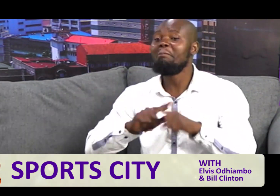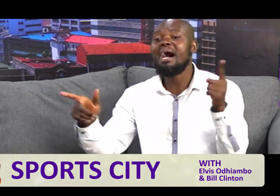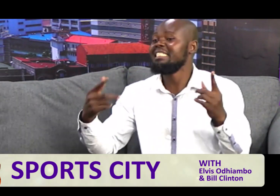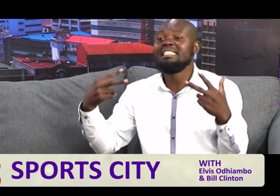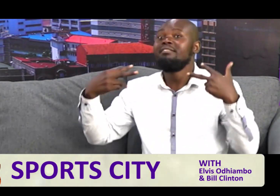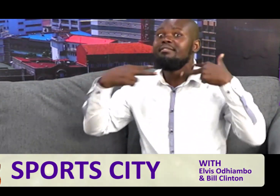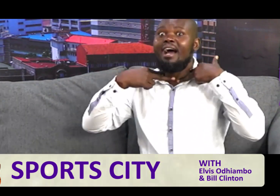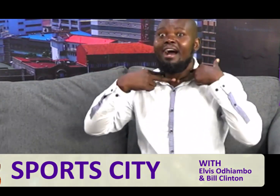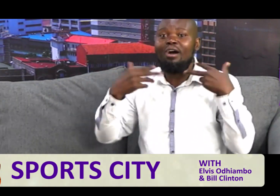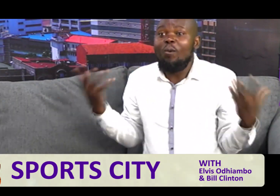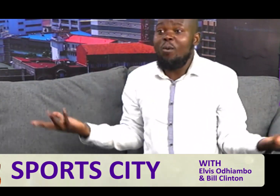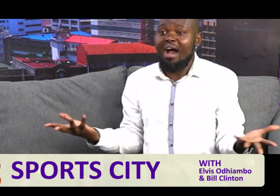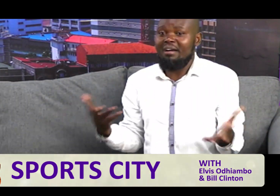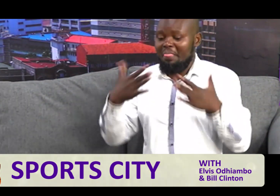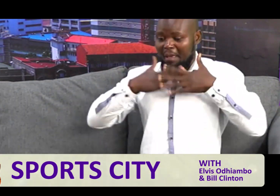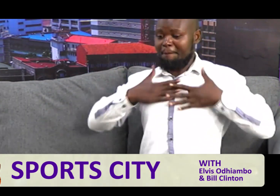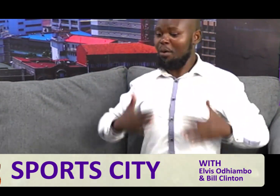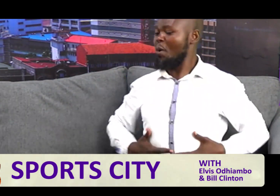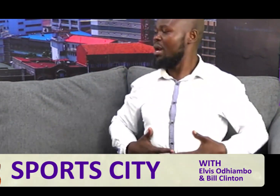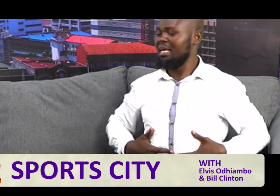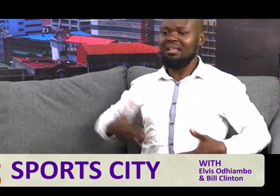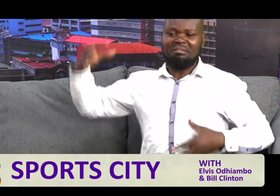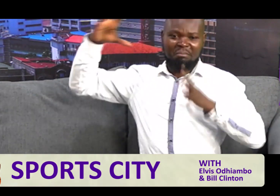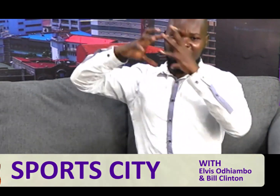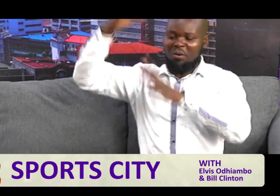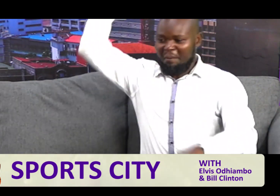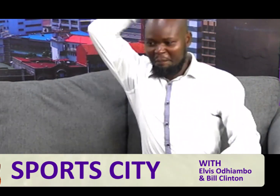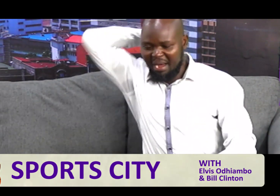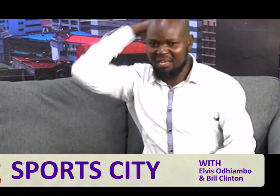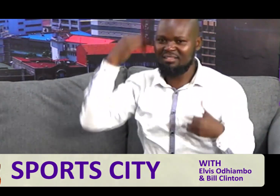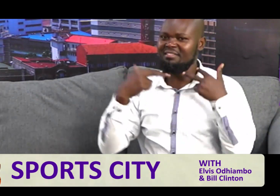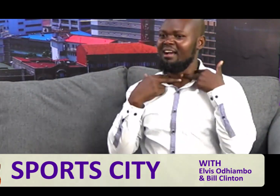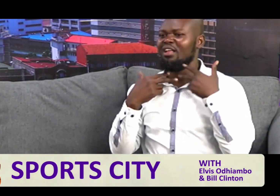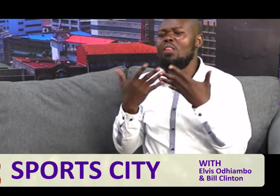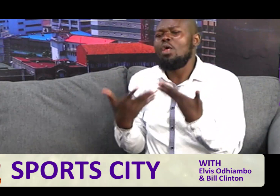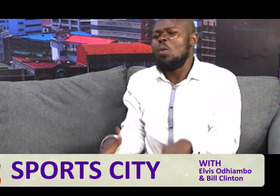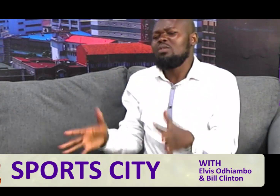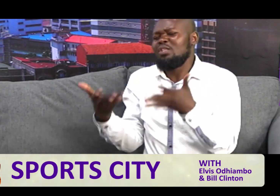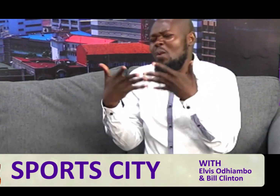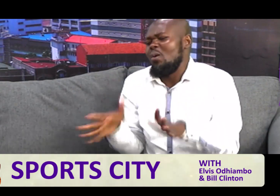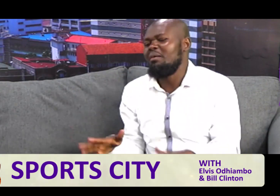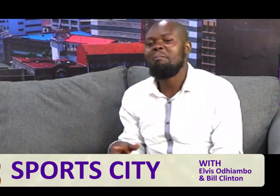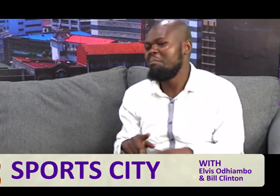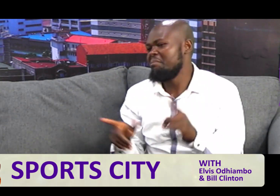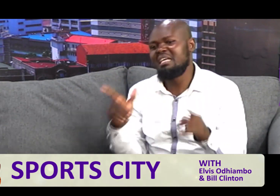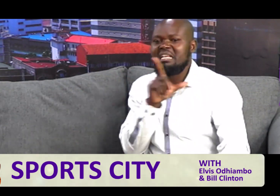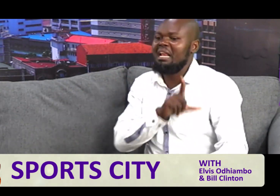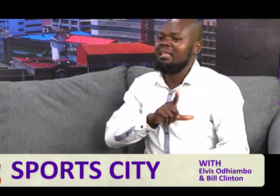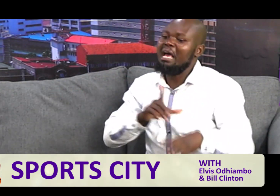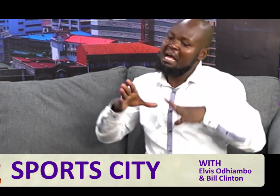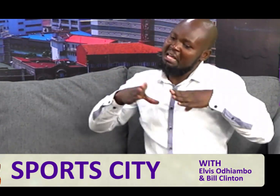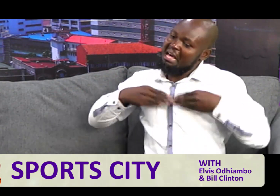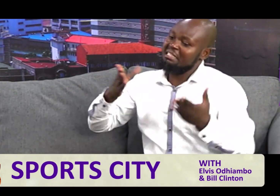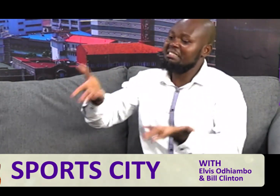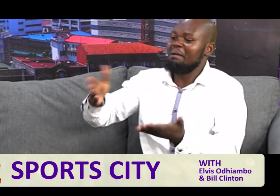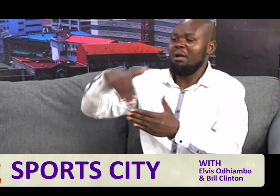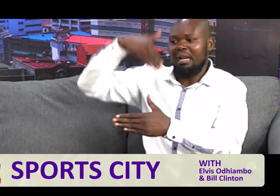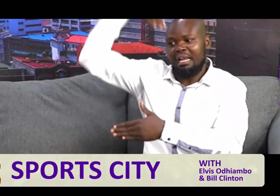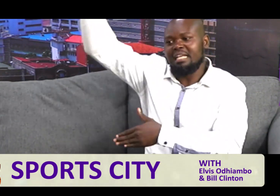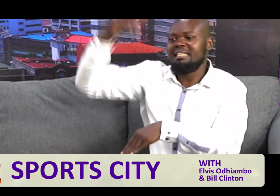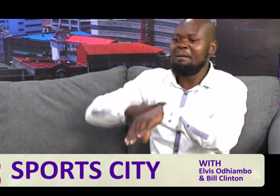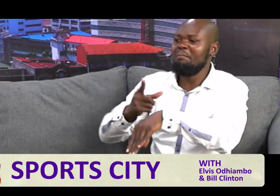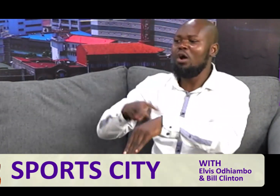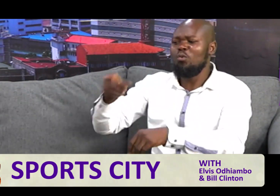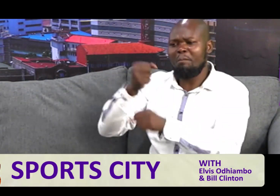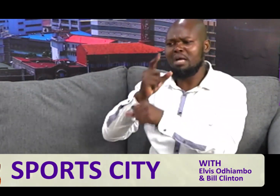the wings, then that means that it could be easier for them to pass the ball and also easier for them to move around the field.